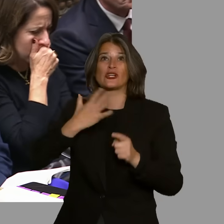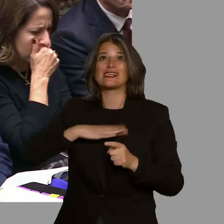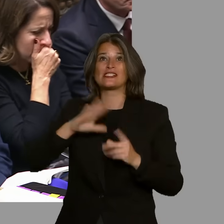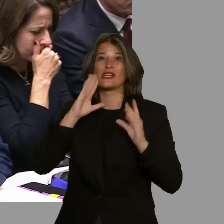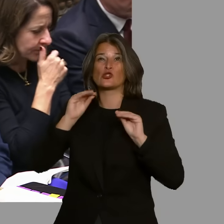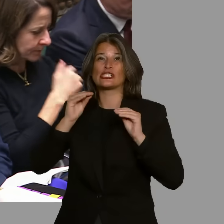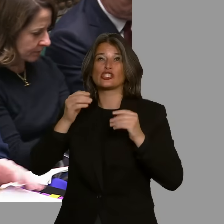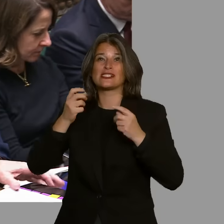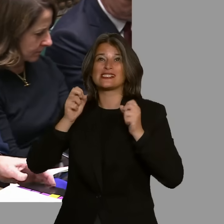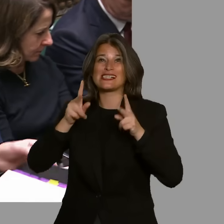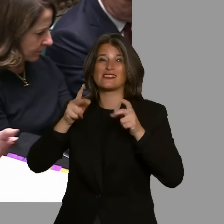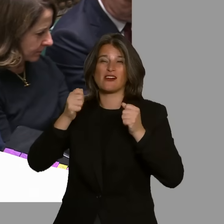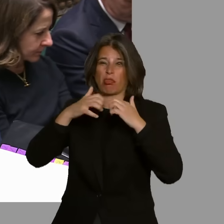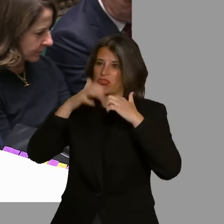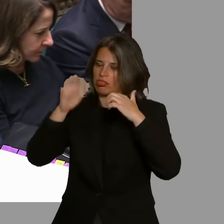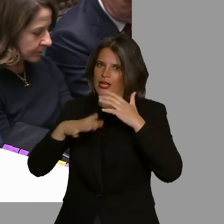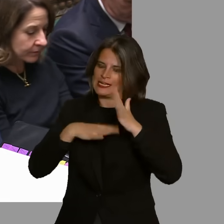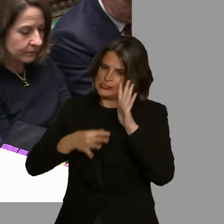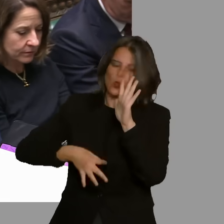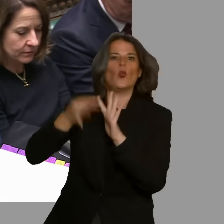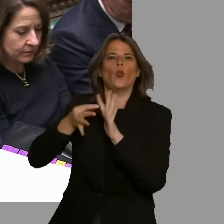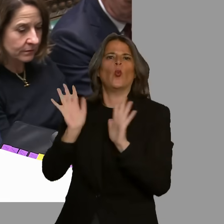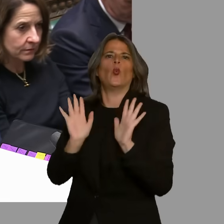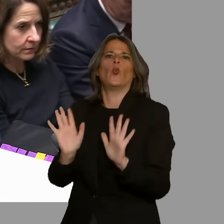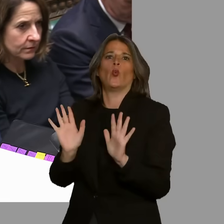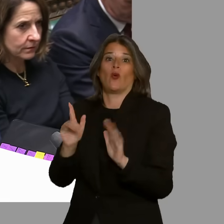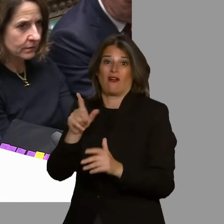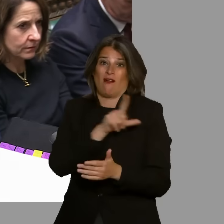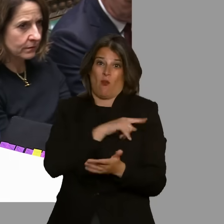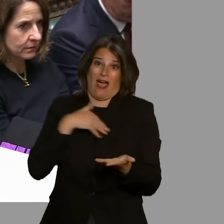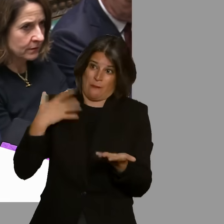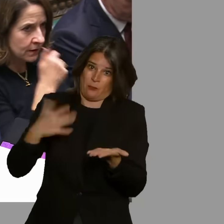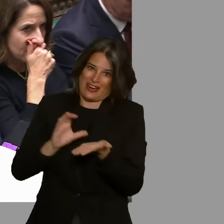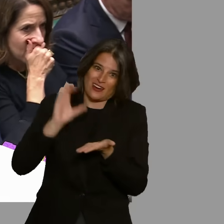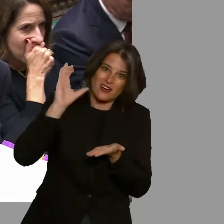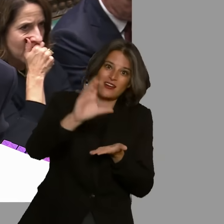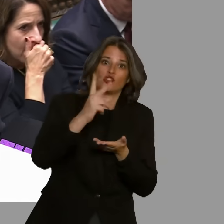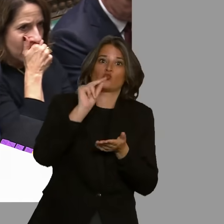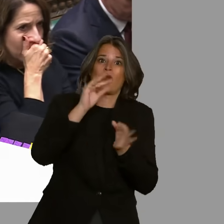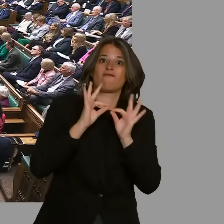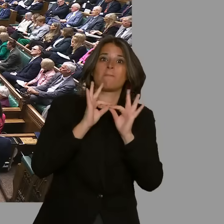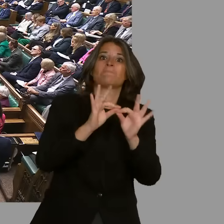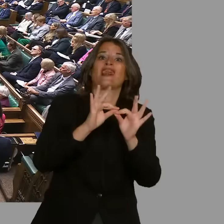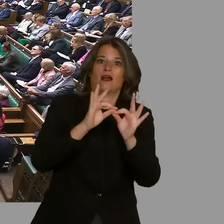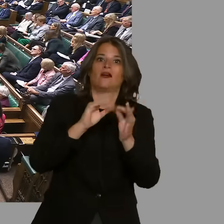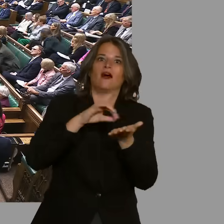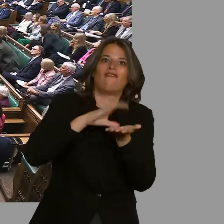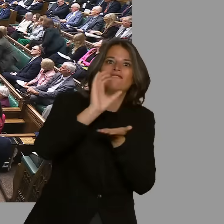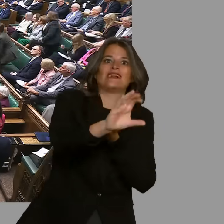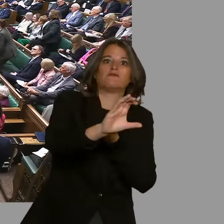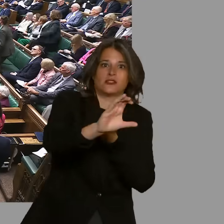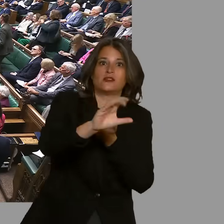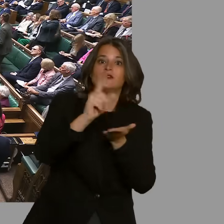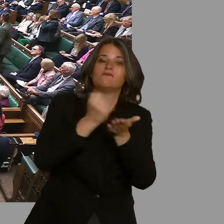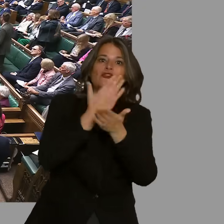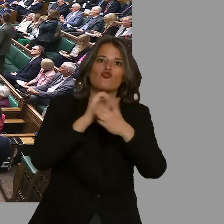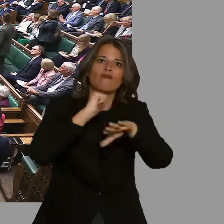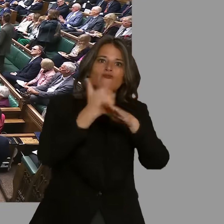taken swiftly, and I'll ask the Schools Minister to update him in relation to the particular school. Sir Julian